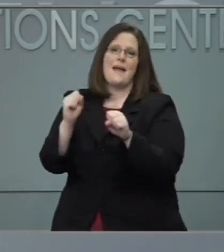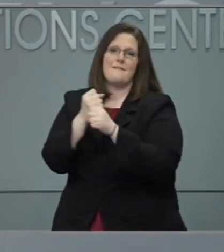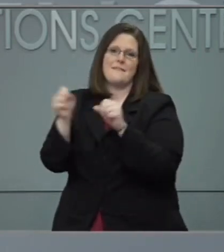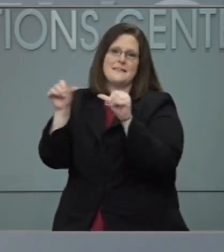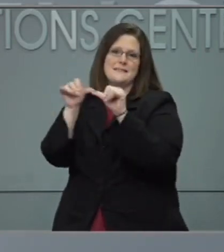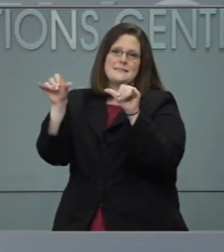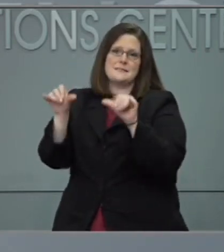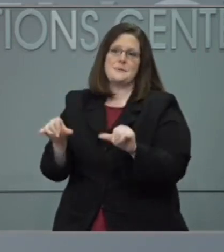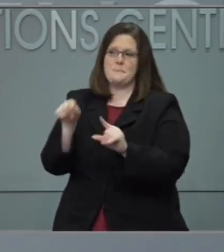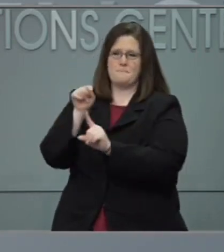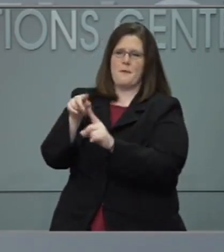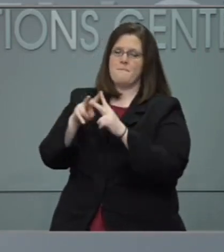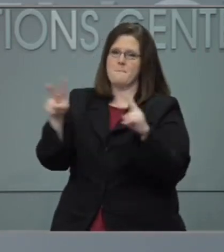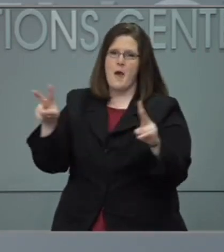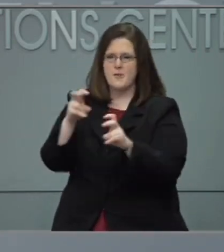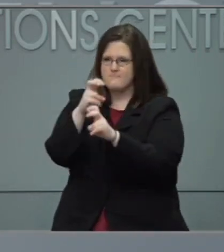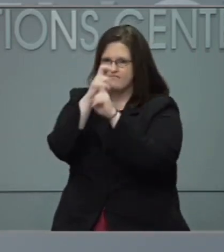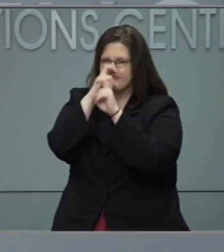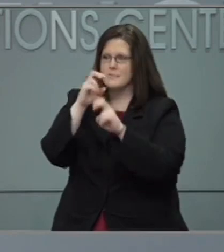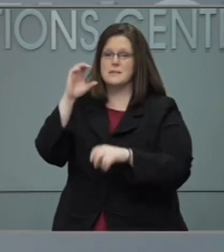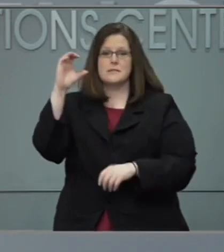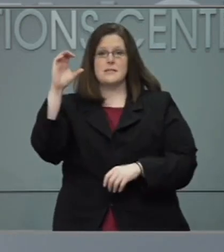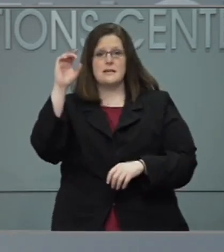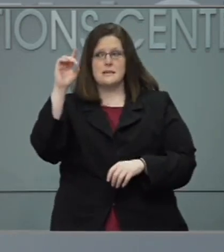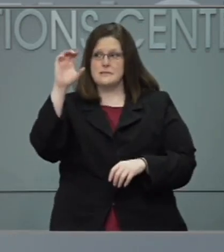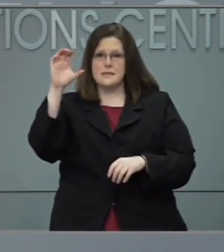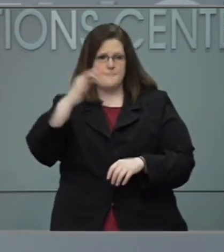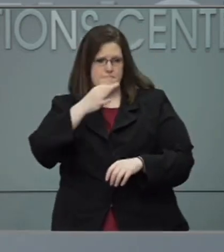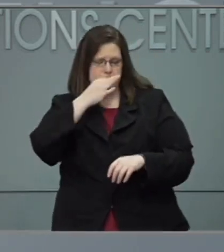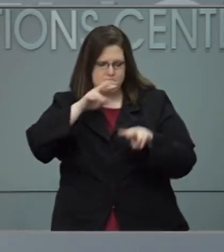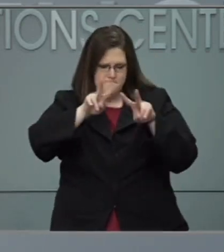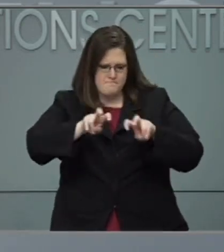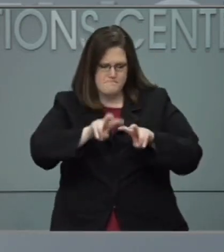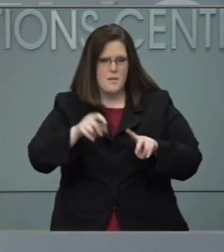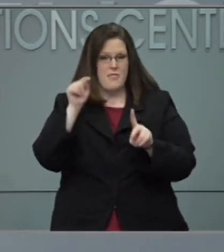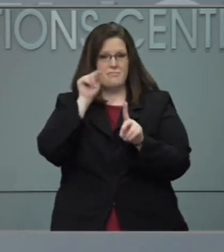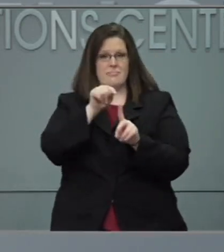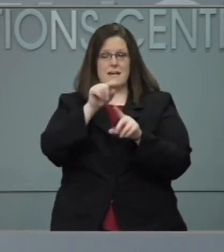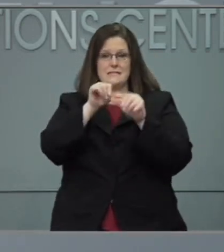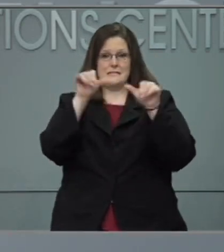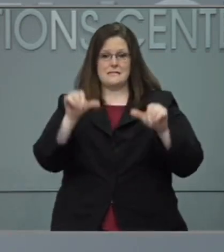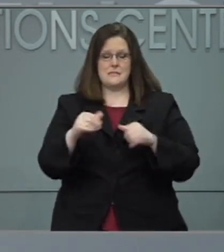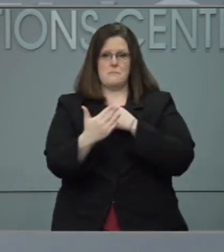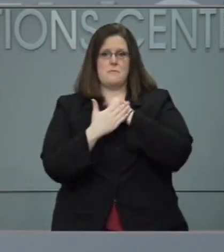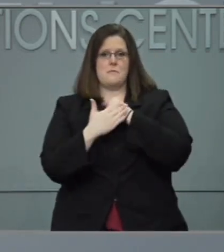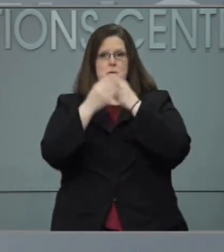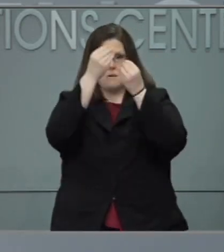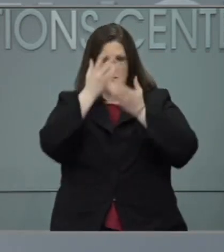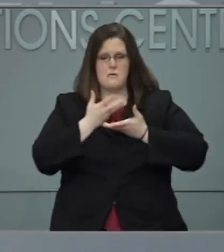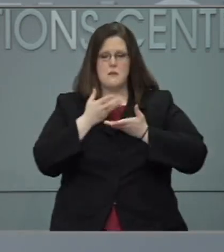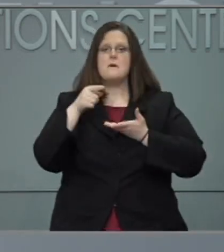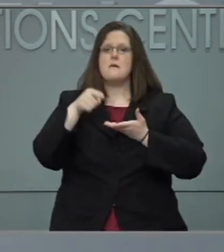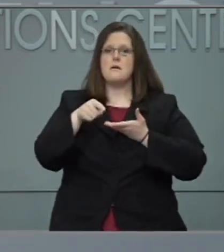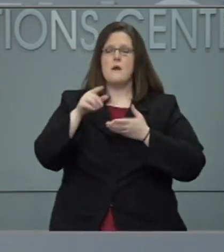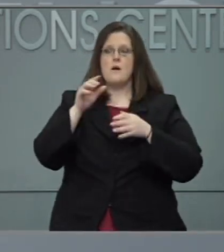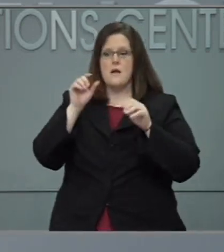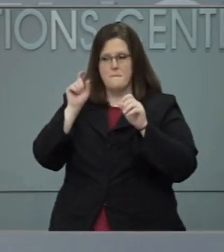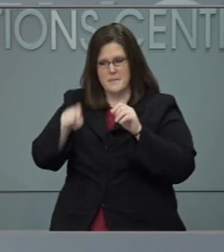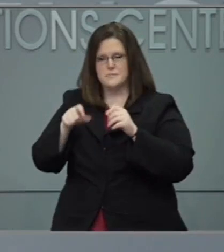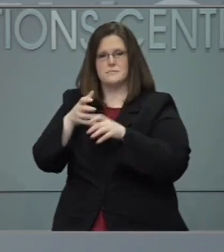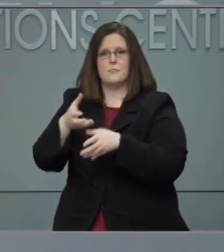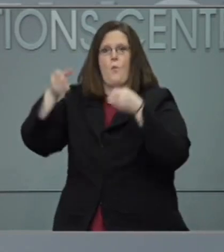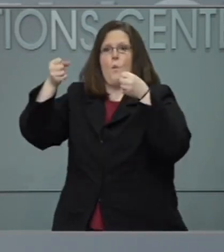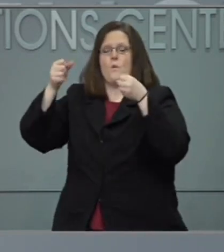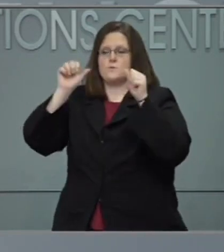highly sensitive, which is how the CDC could identify such a rare number of events. This pause will allow them to